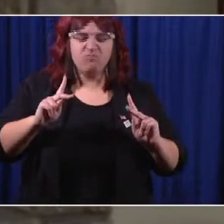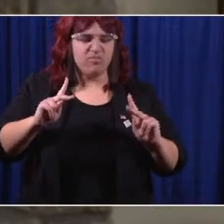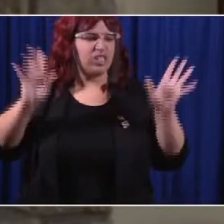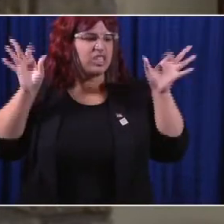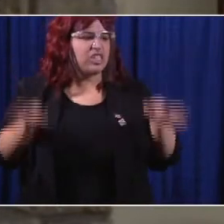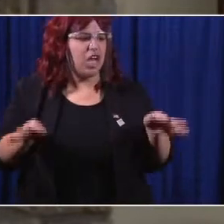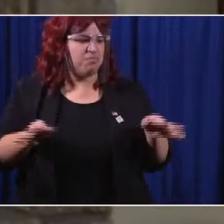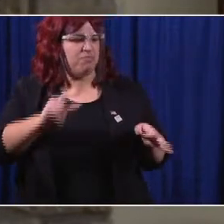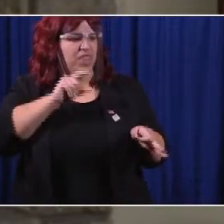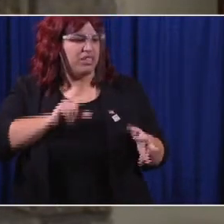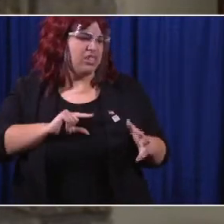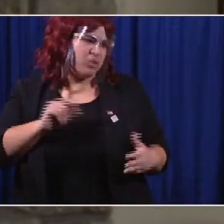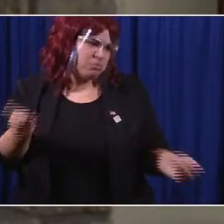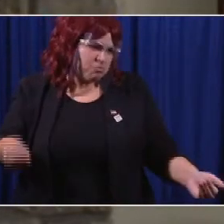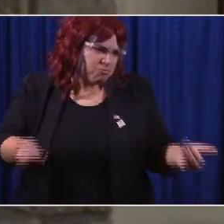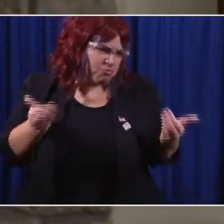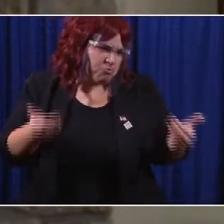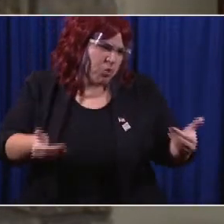that traveled.